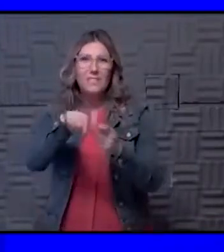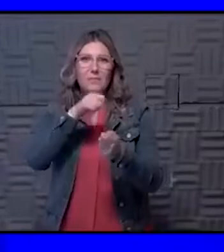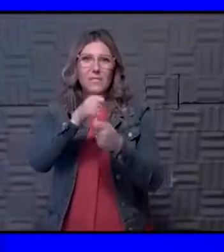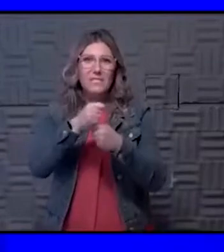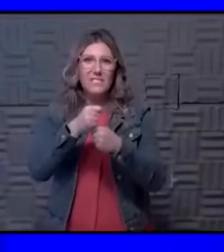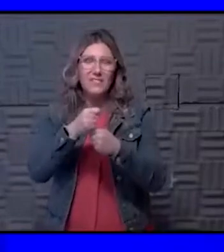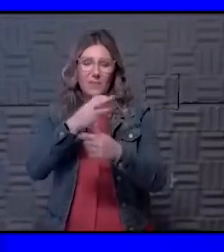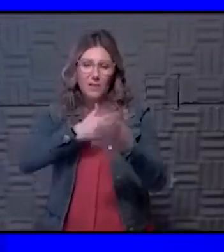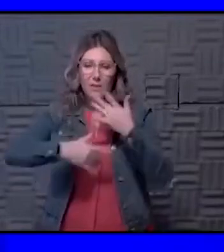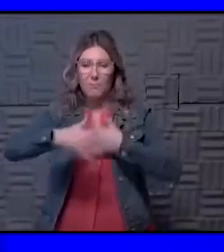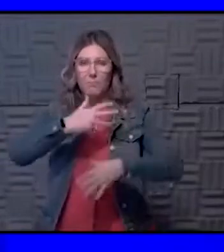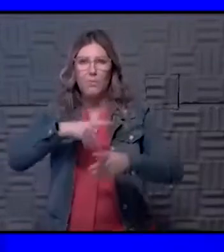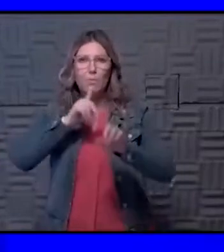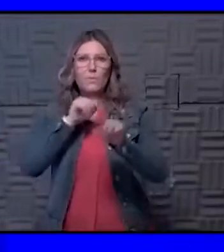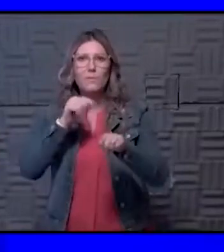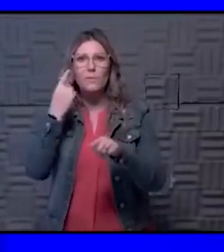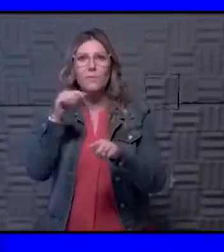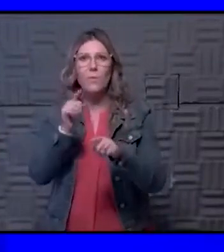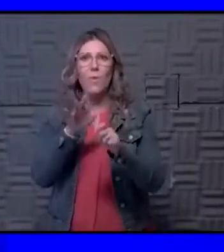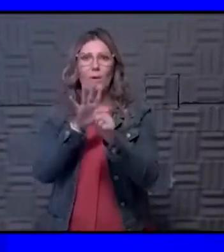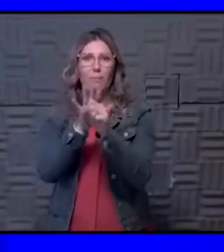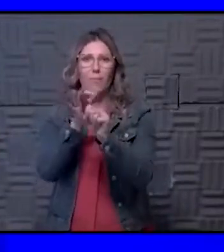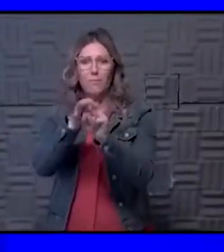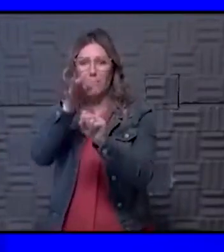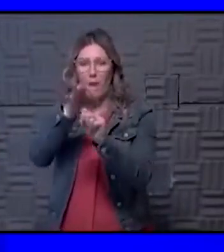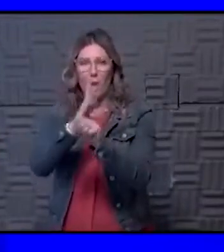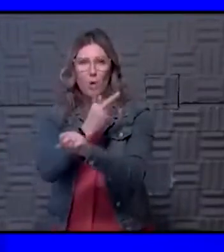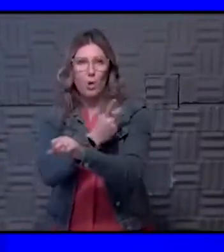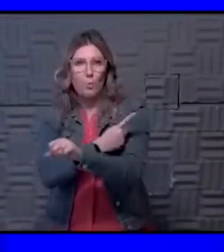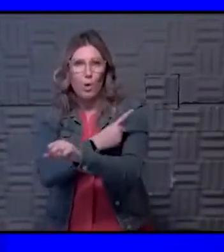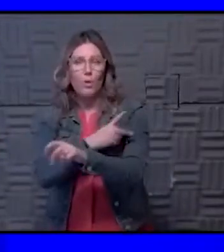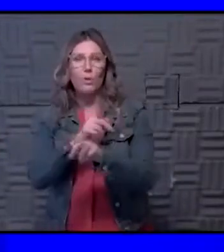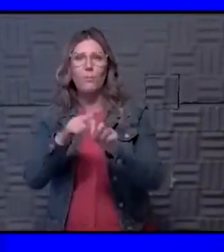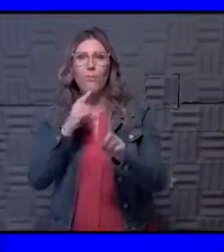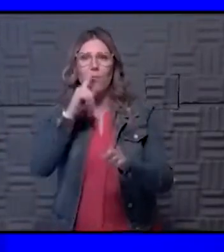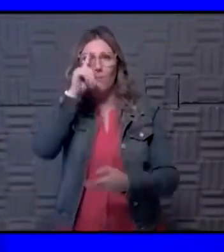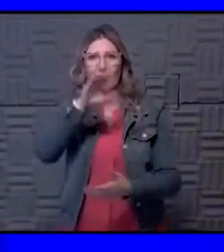response to the spike protein. So yeah, but I believe this patient was,